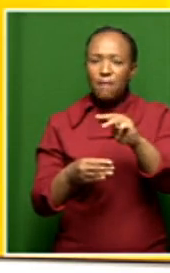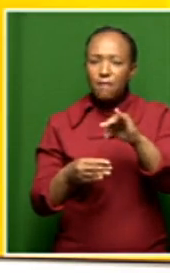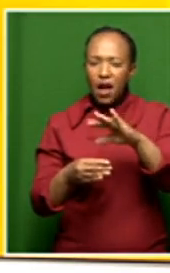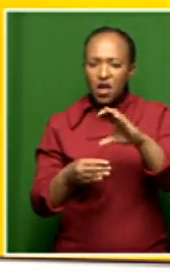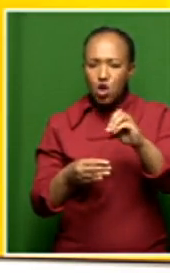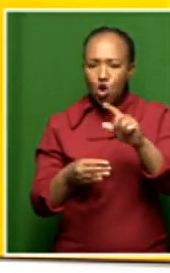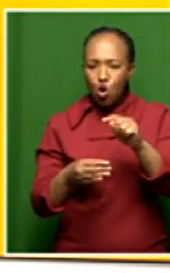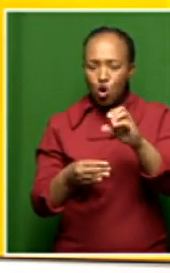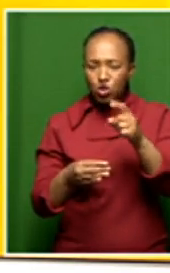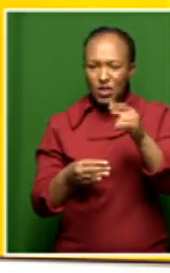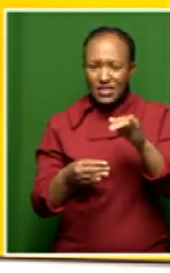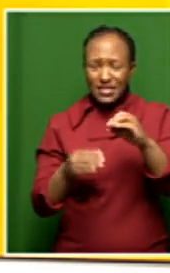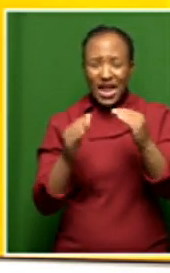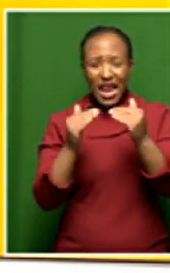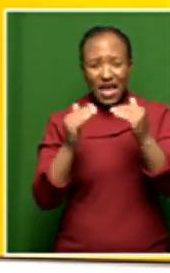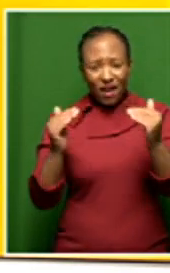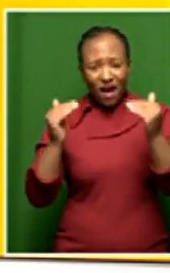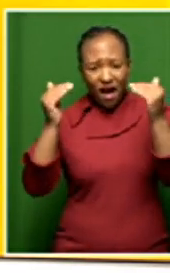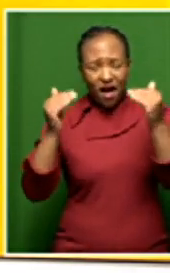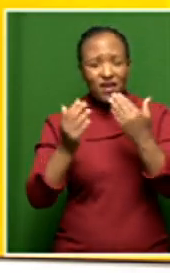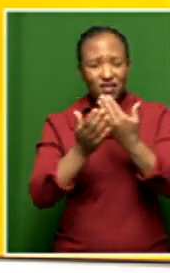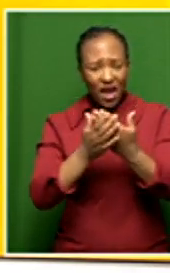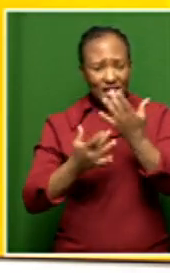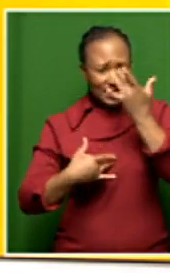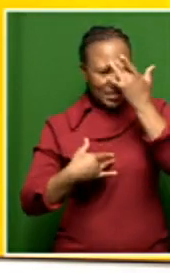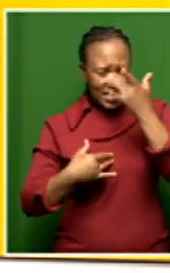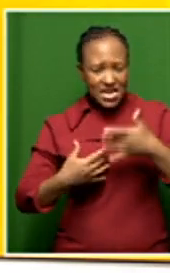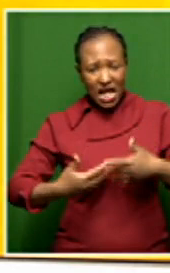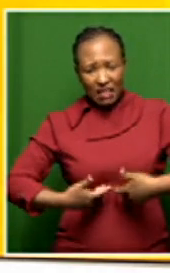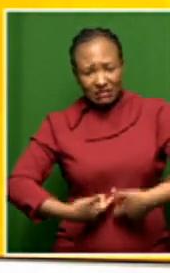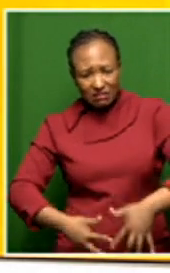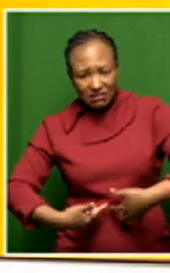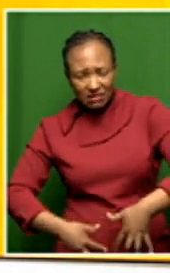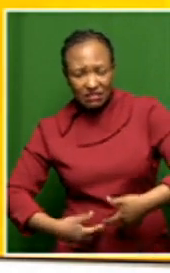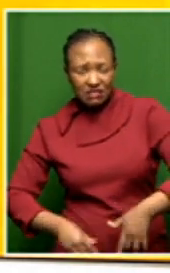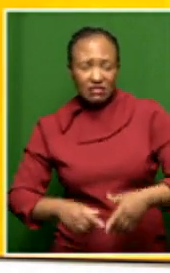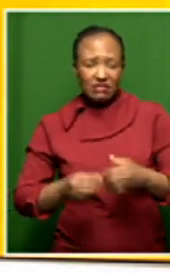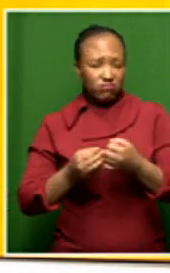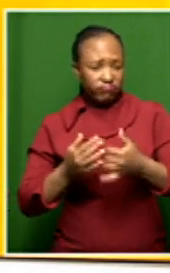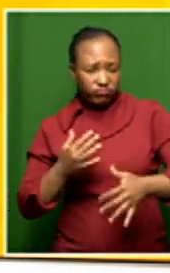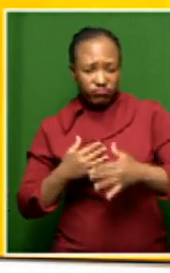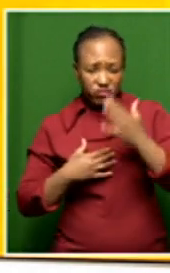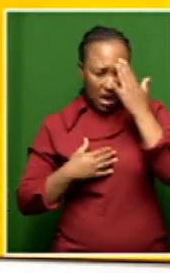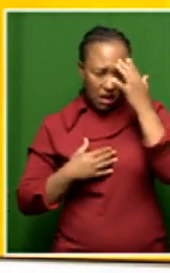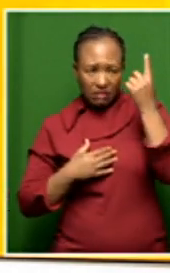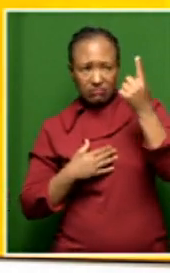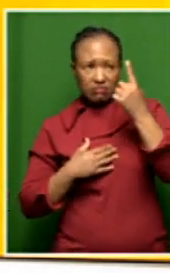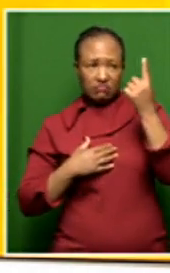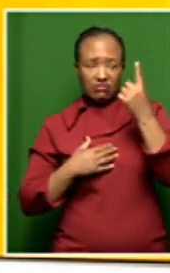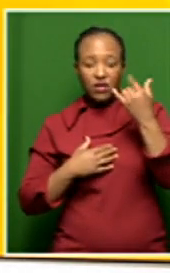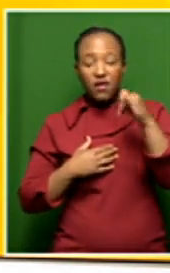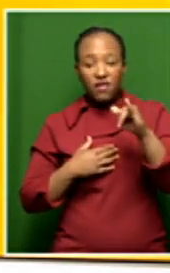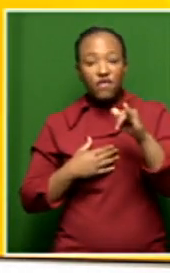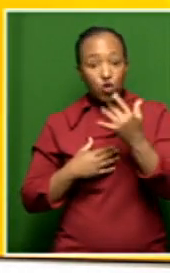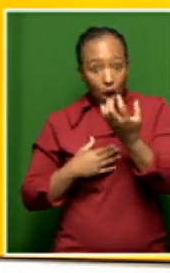acceptable levels, which could lead to some symptoms such as diarrhea and the like, and nausea. So please, if you